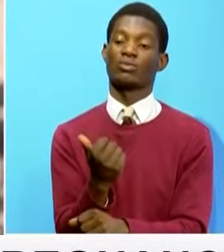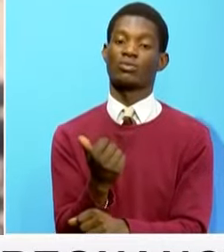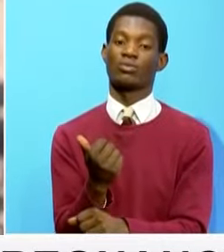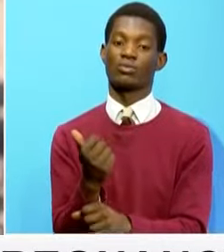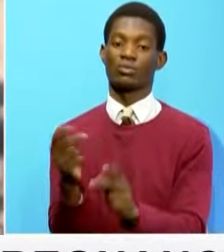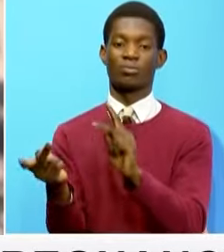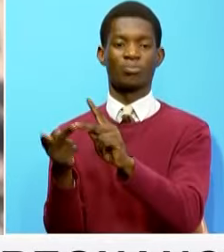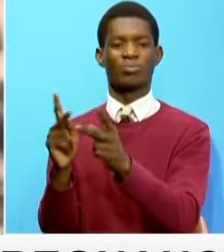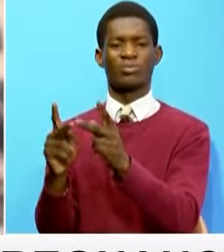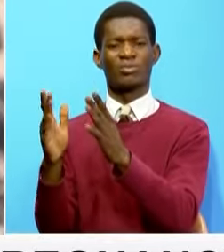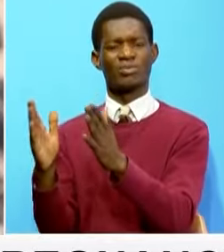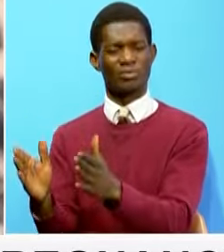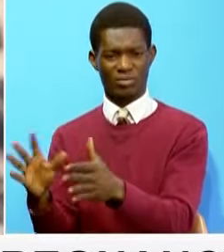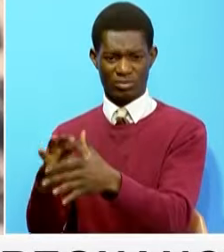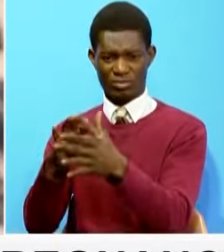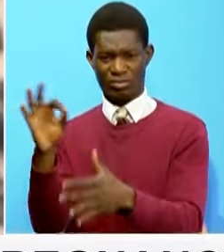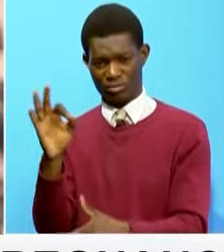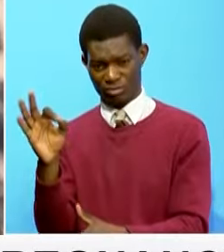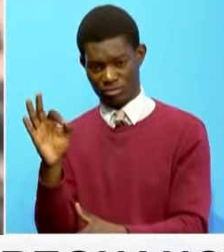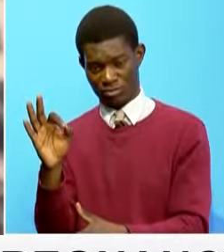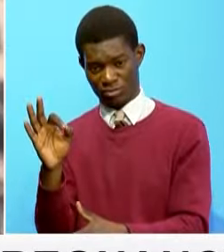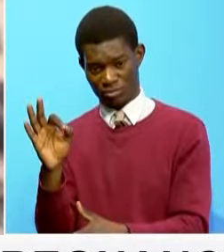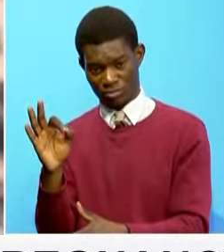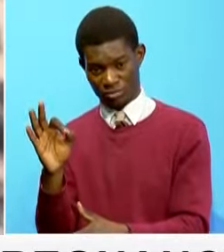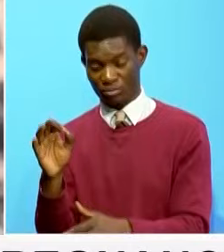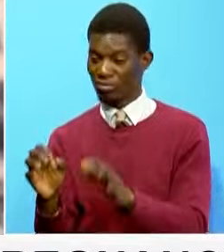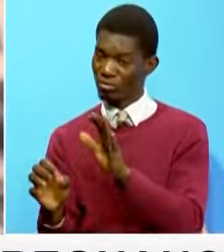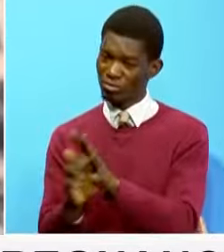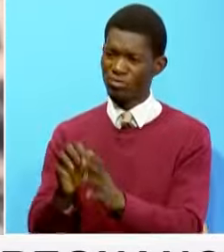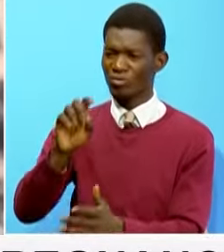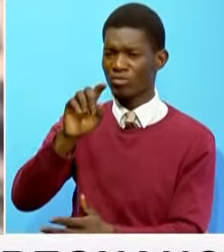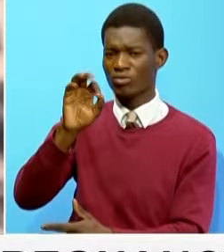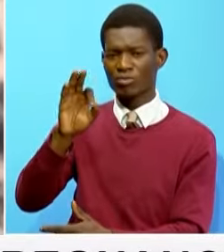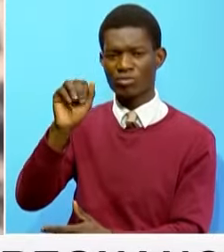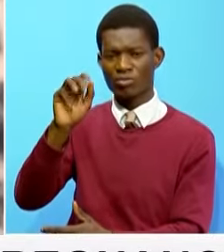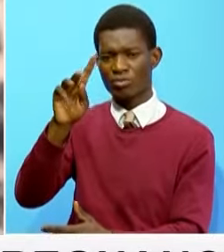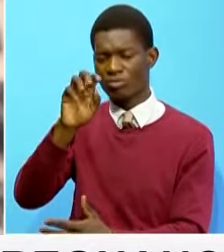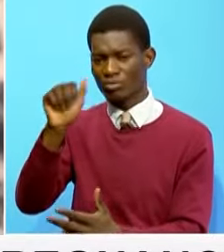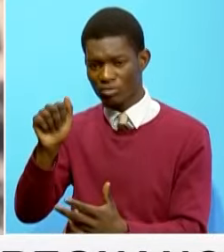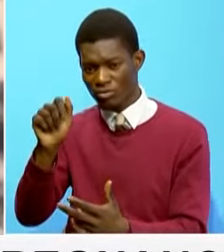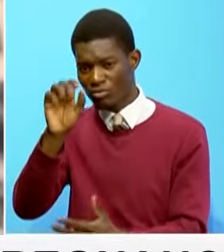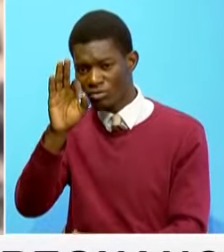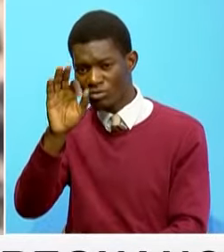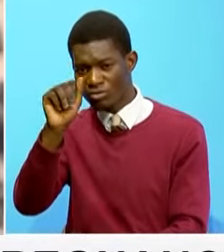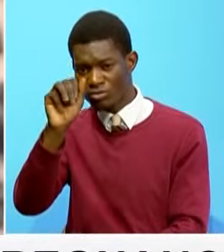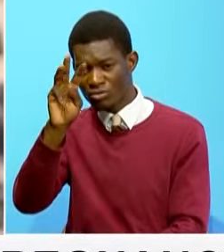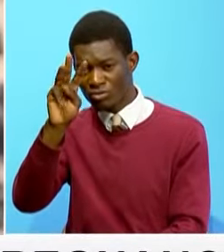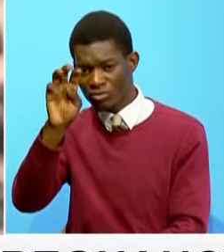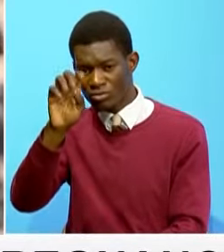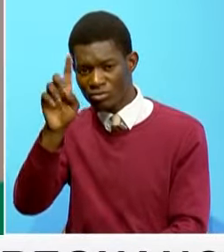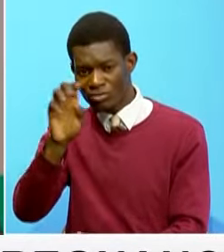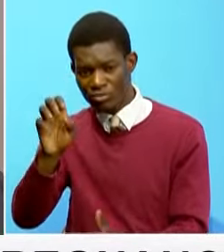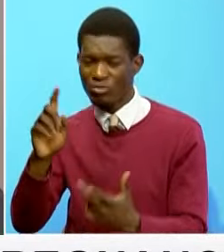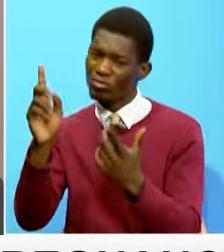project by the Ministry of Education, Keep Girls in School. We're also working with FAWEZA. These are girl child-oriented